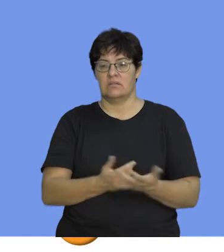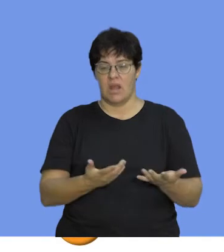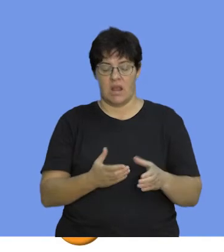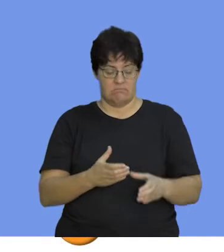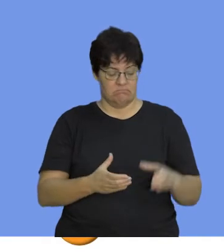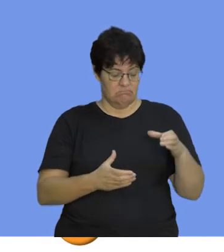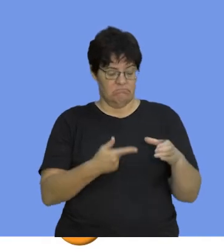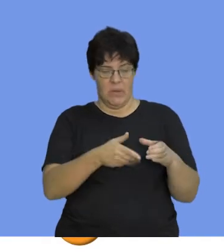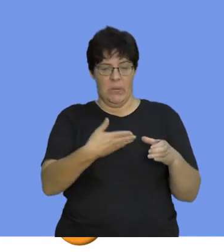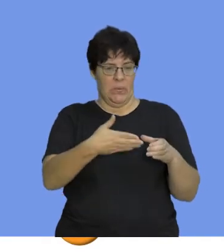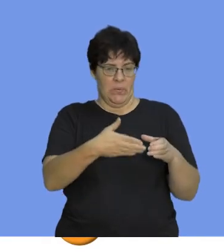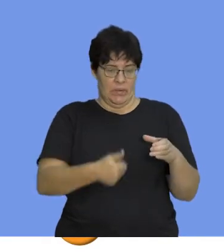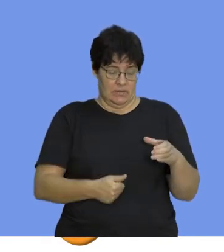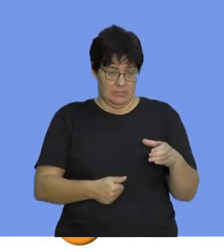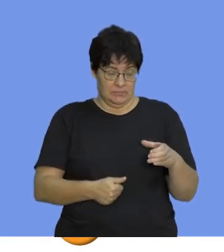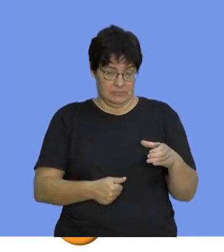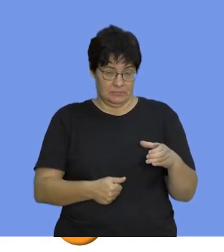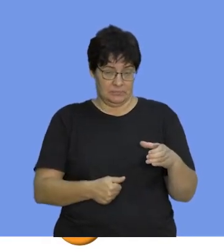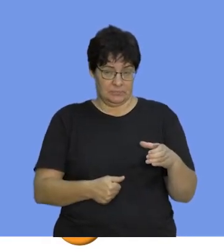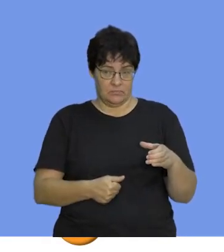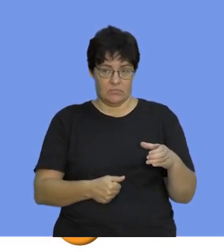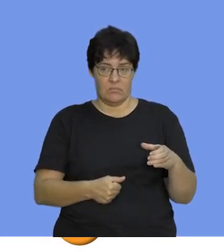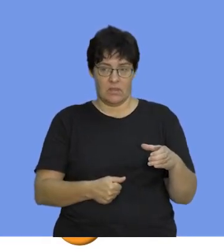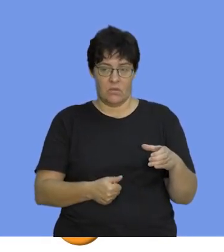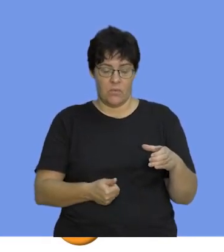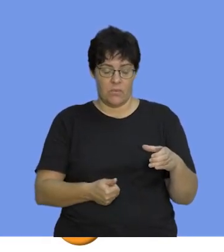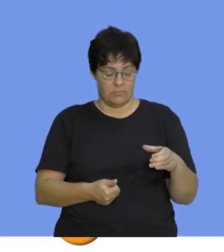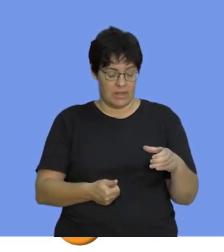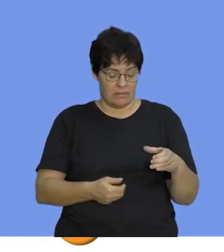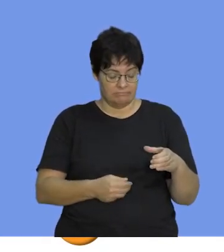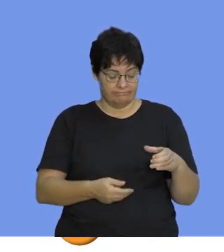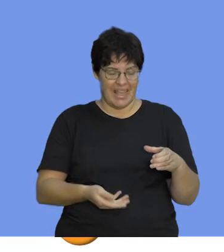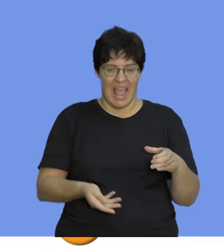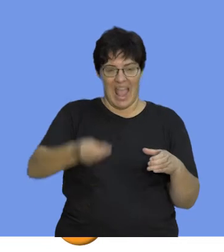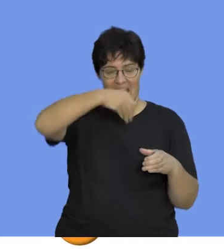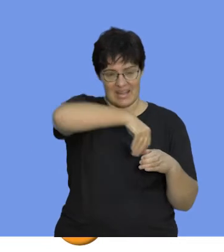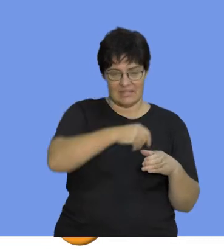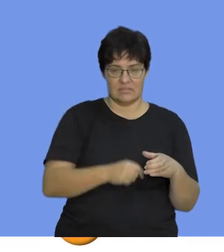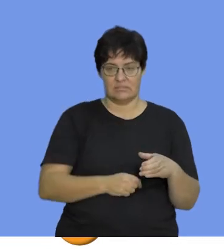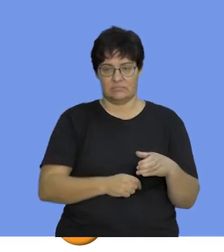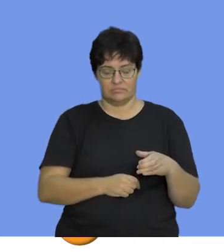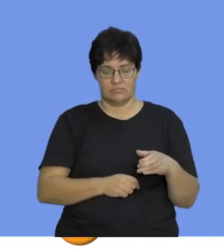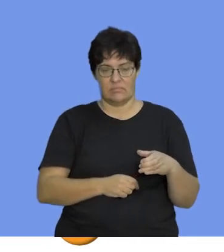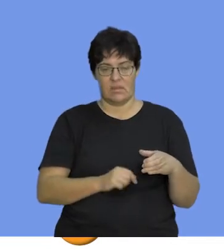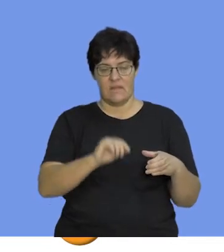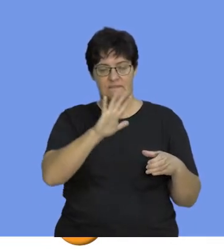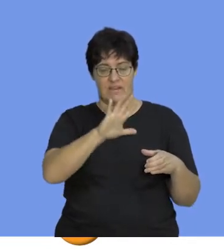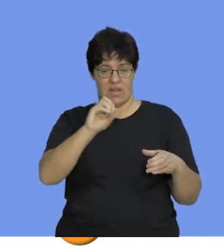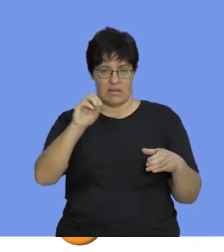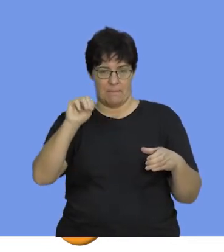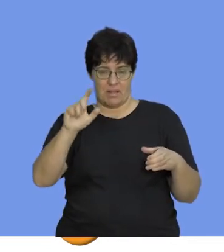an empty container. What we're going to add in this container, let's say we add some volume, half a liter,